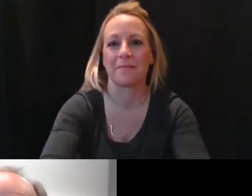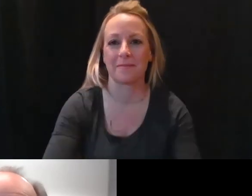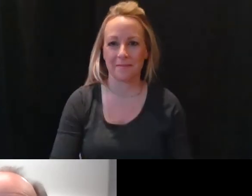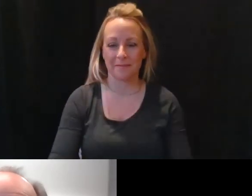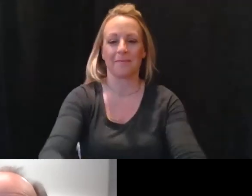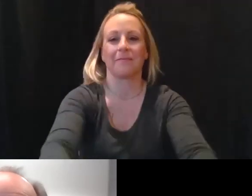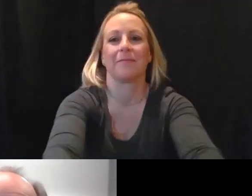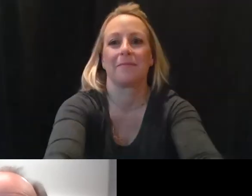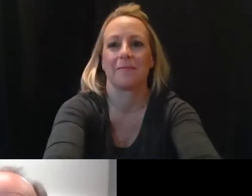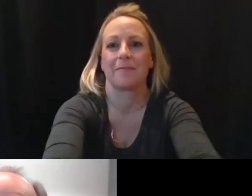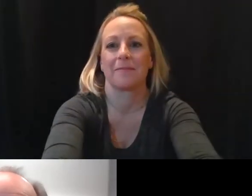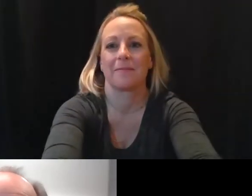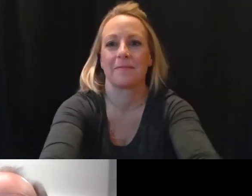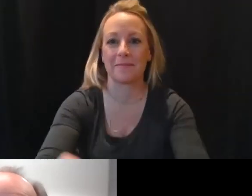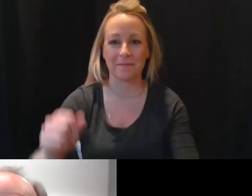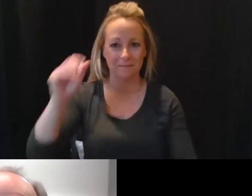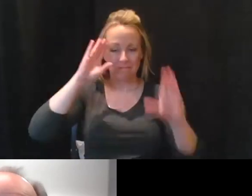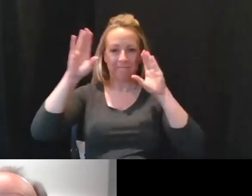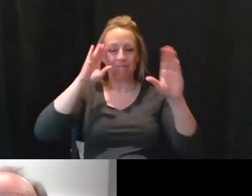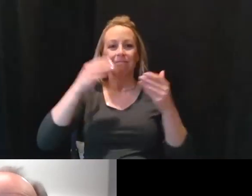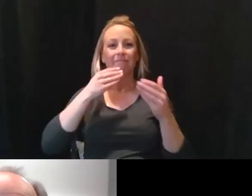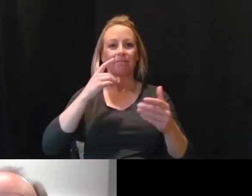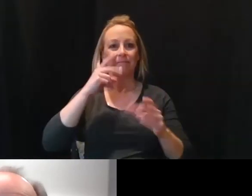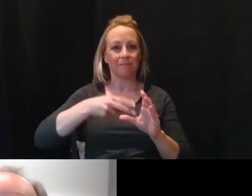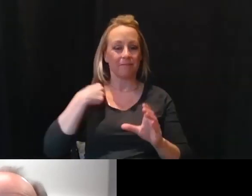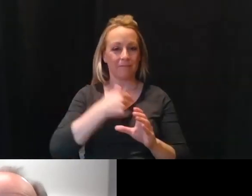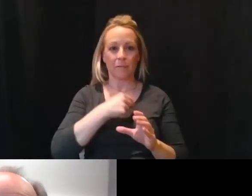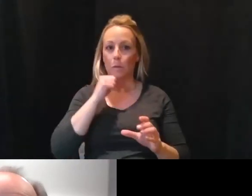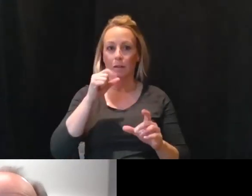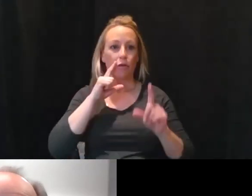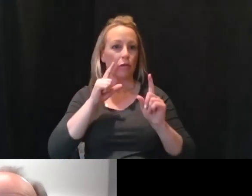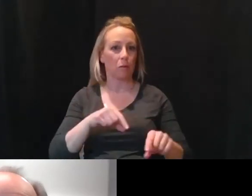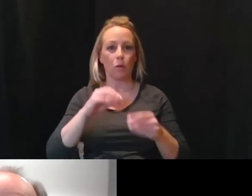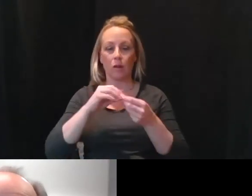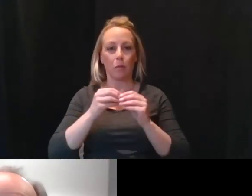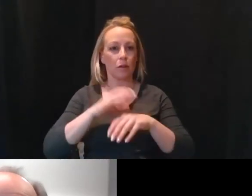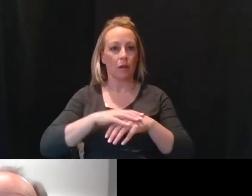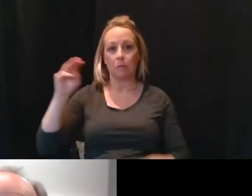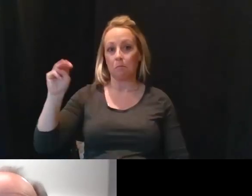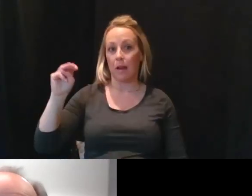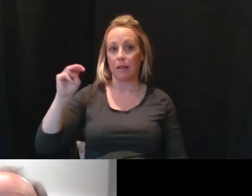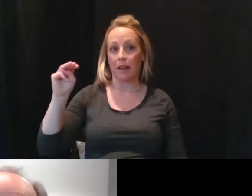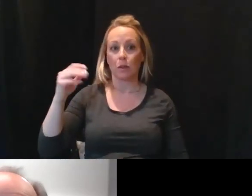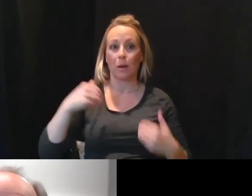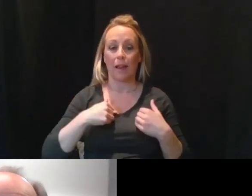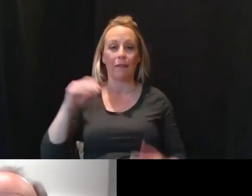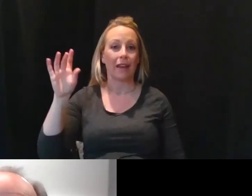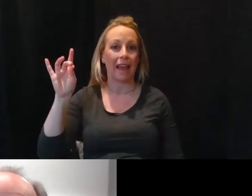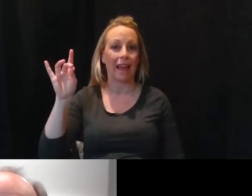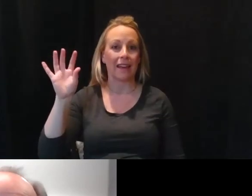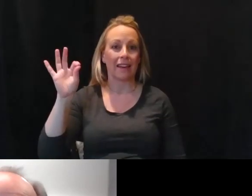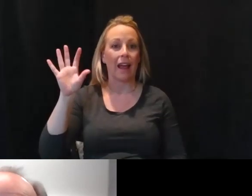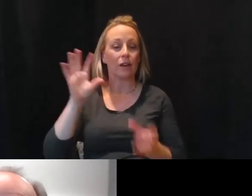Hi, everyone. Thanks for joining us. We did not report numbers on Monday, so we have 89 total